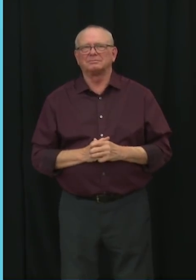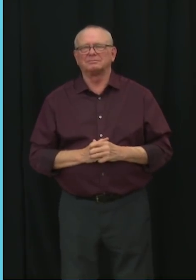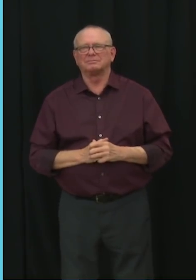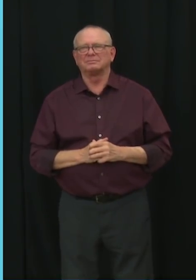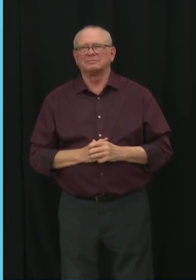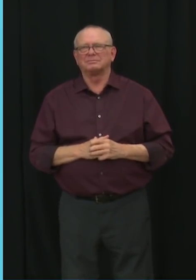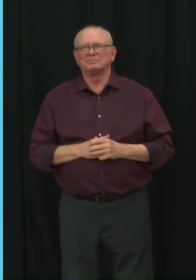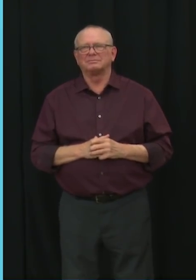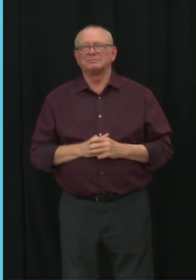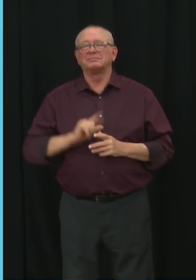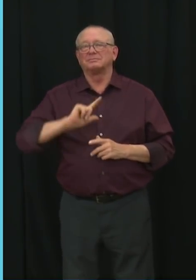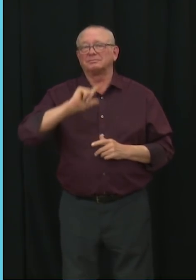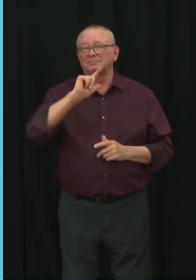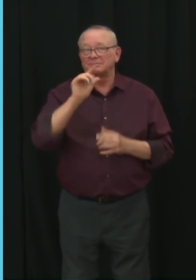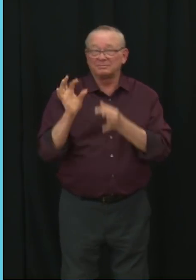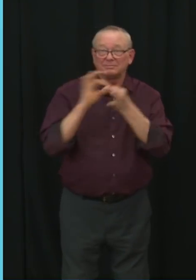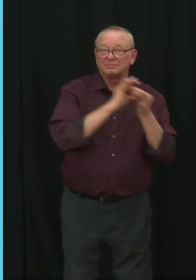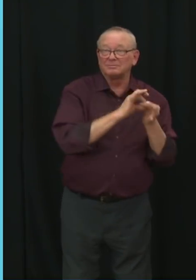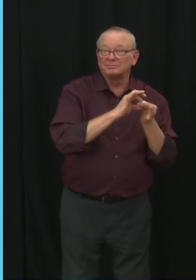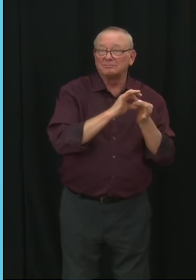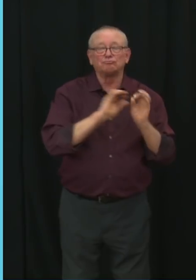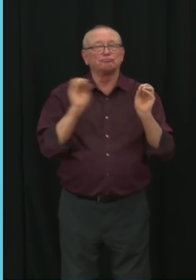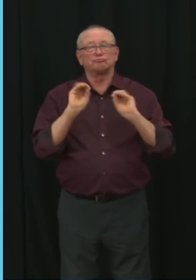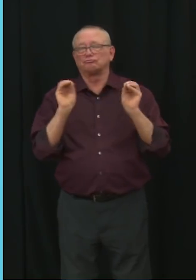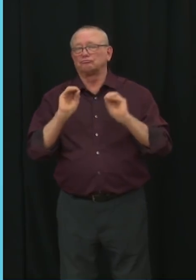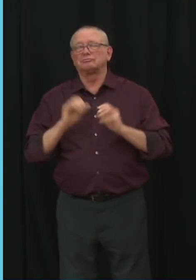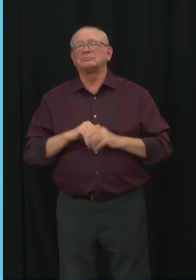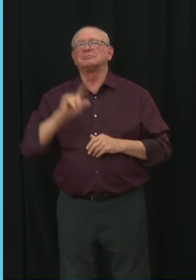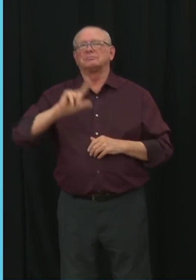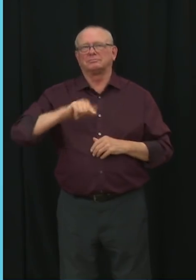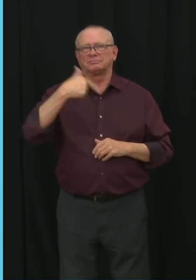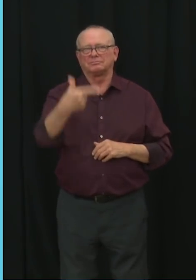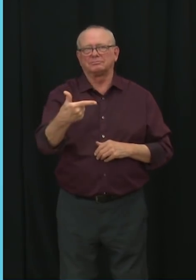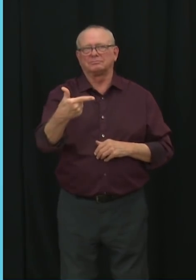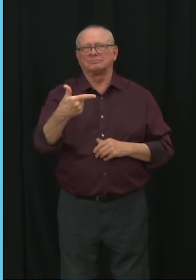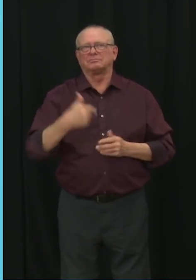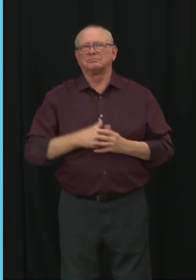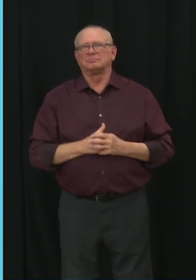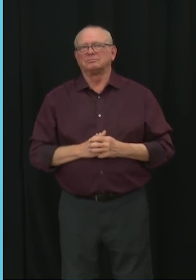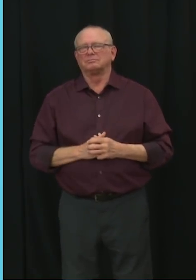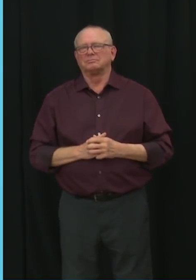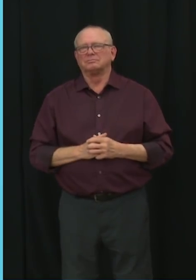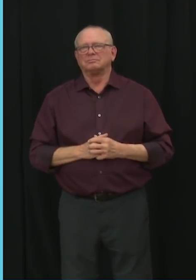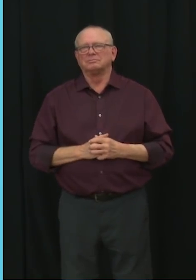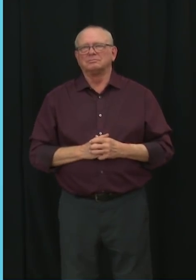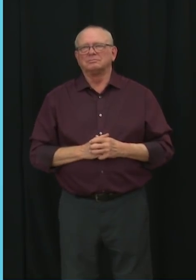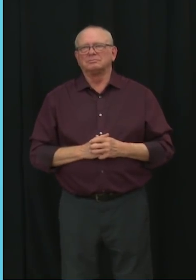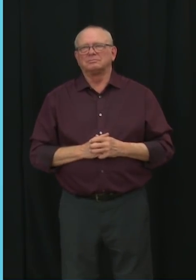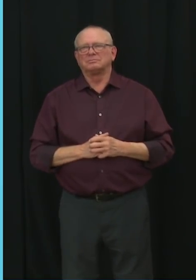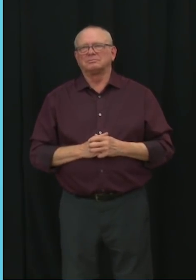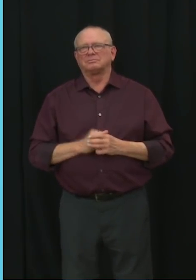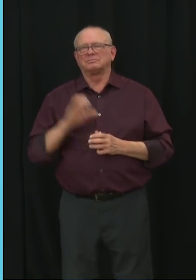a first. Thanks, Matt. So we'll go to the next caller, please. Thank you. Jennifer Lee,